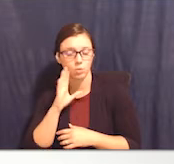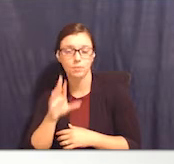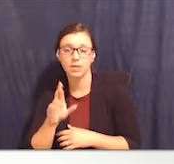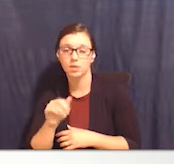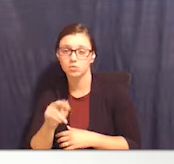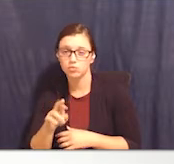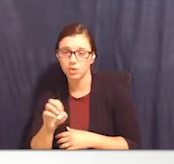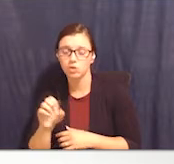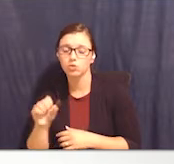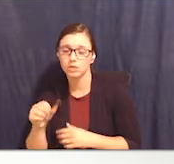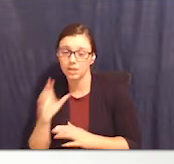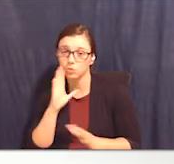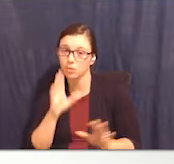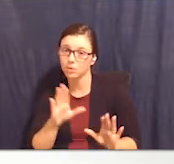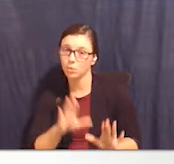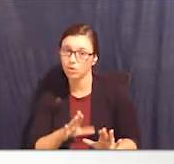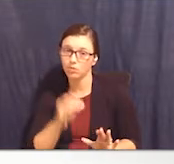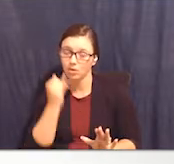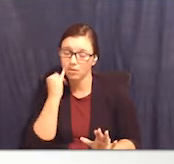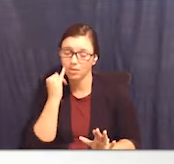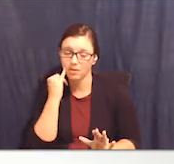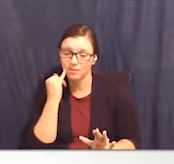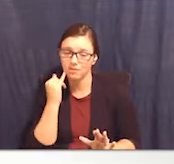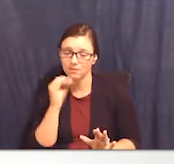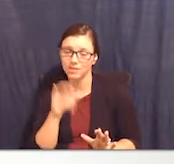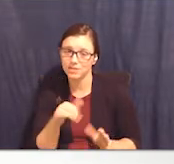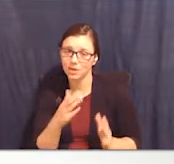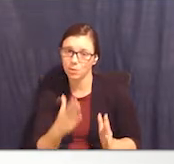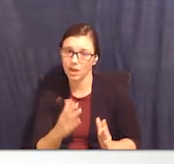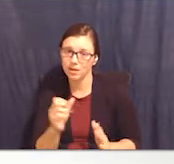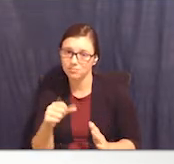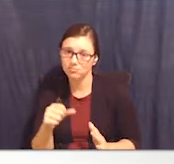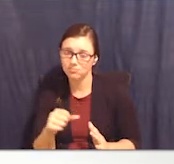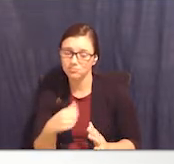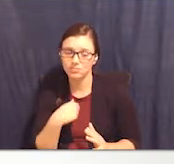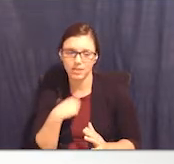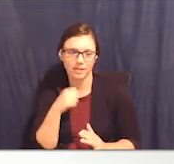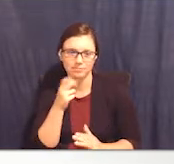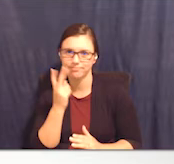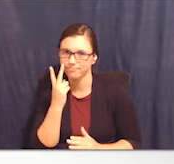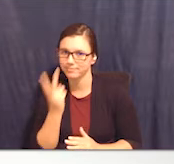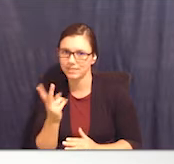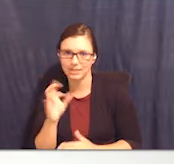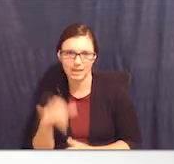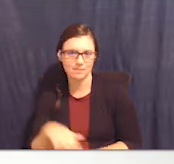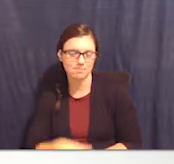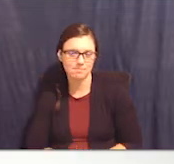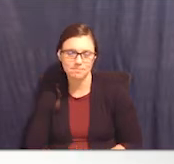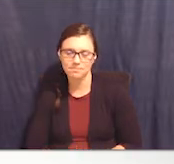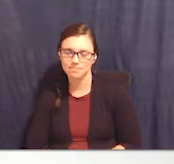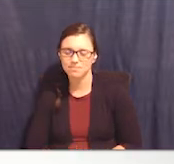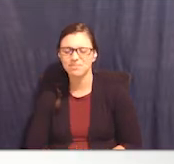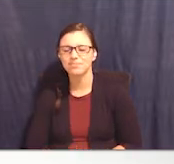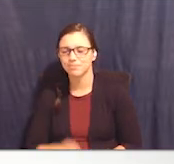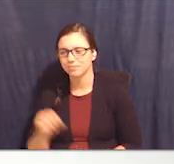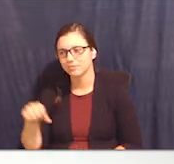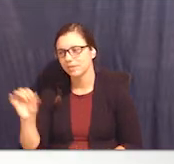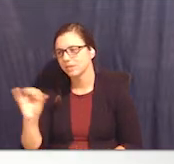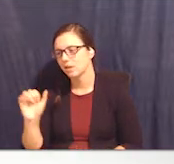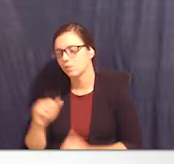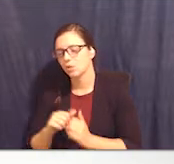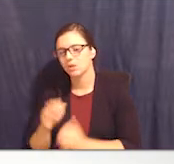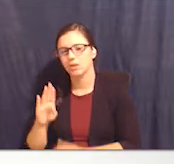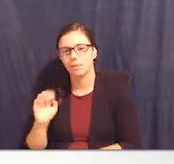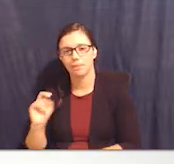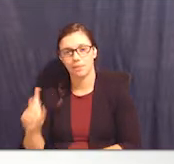something where, because there is not transportation for any student or any after-hours thing, so if they gave